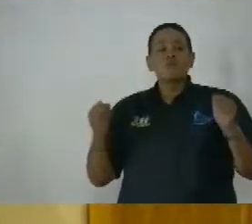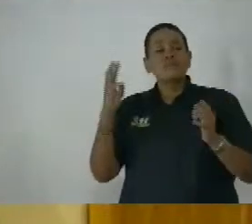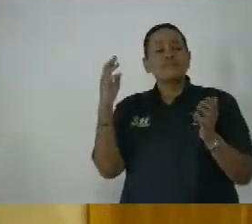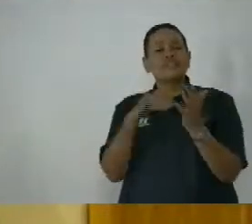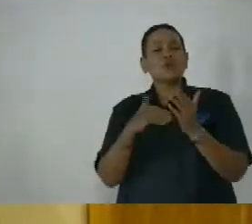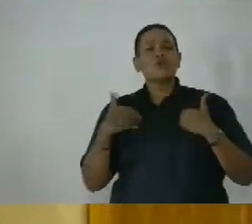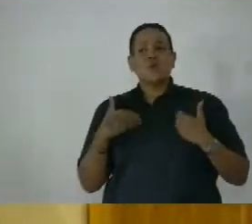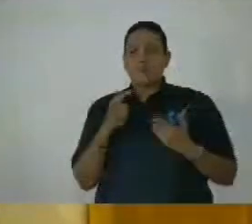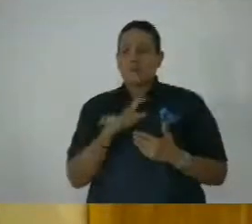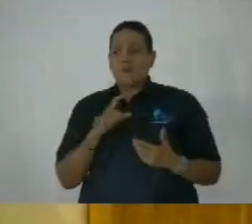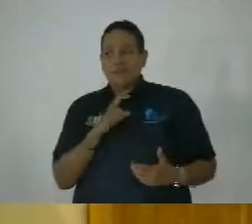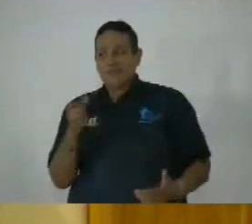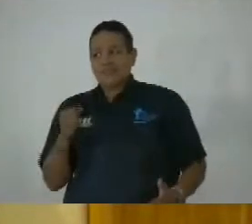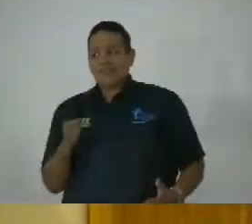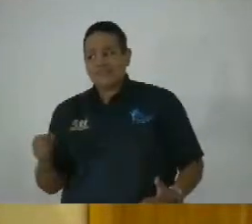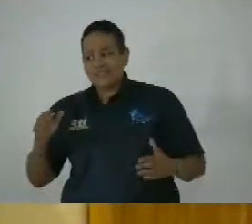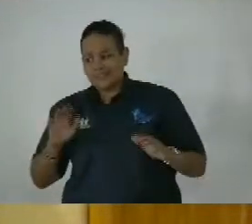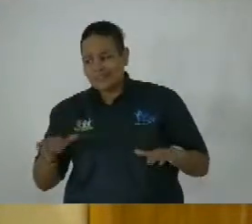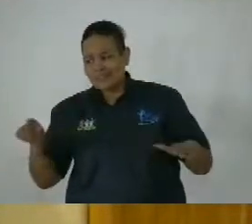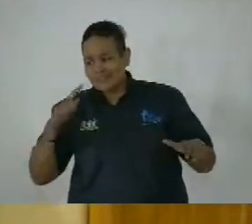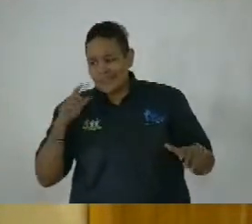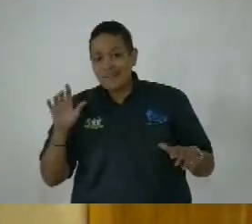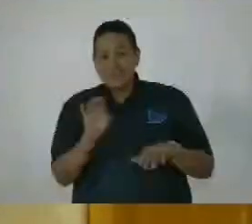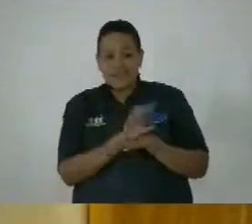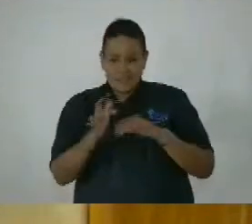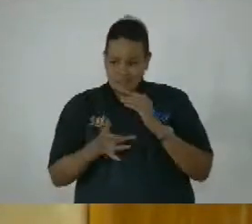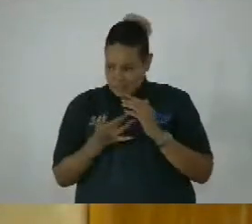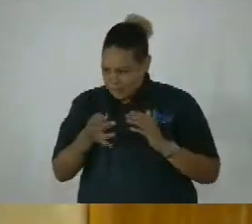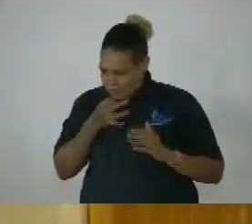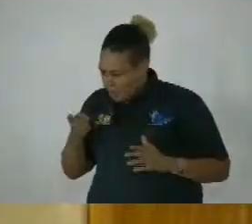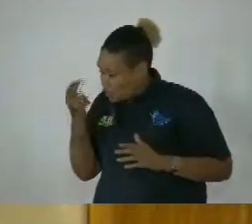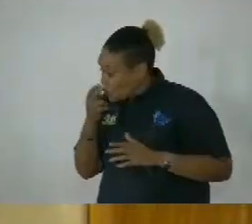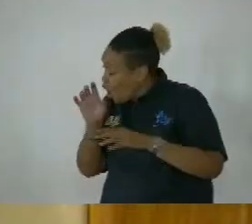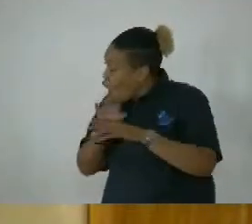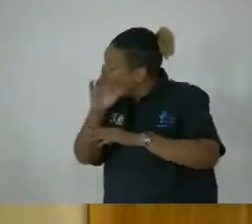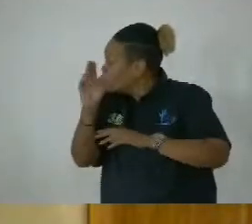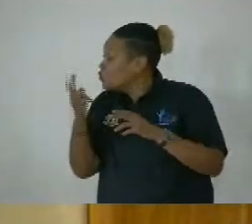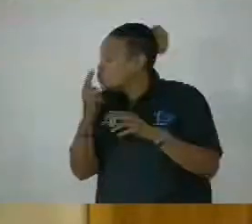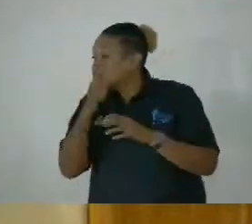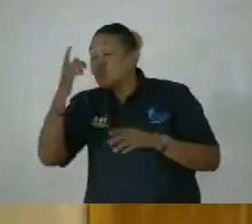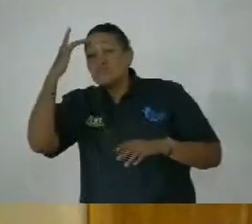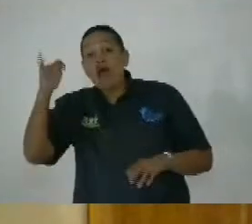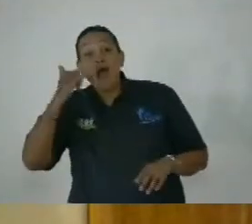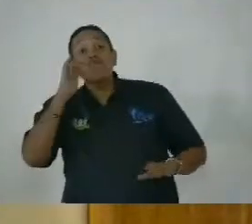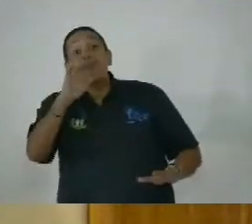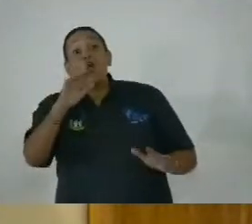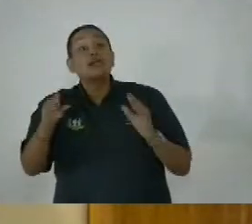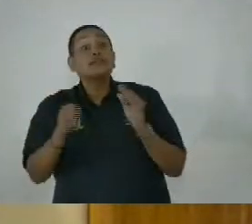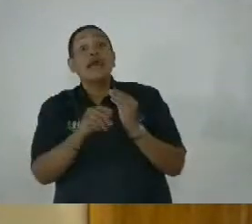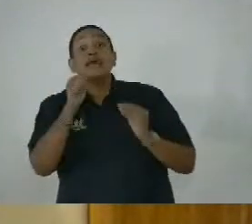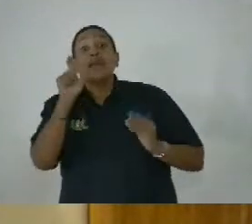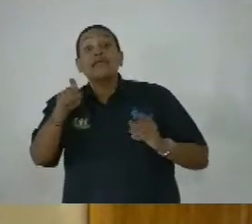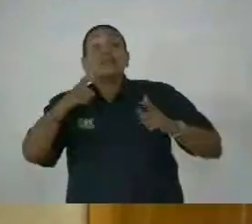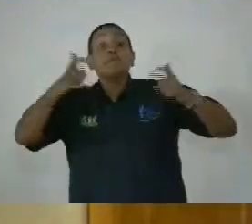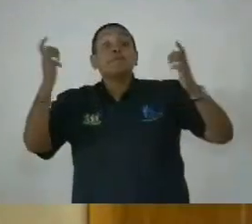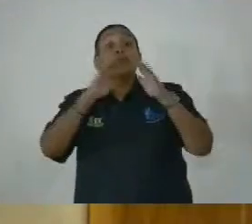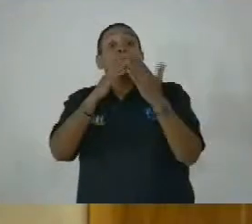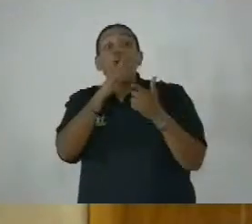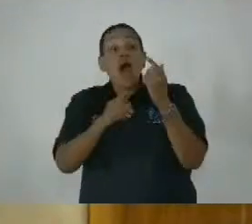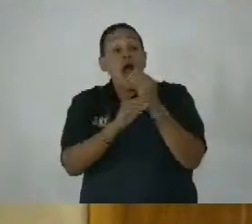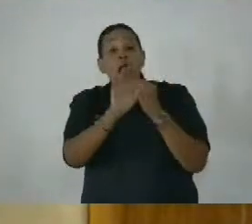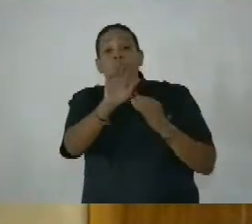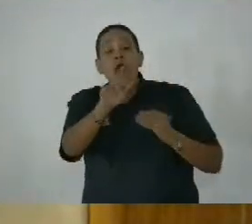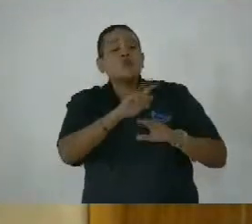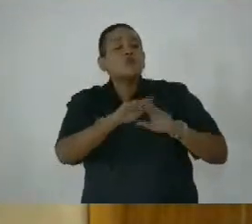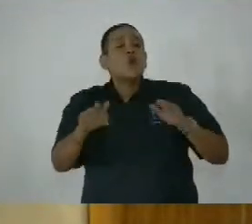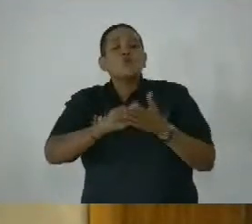young police officers. They are the children of the digital age. They are used to computers. They are used to smartphones. They're not into the big book. And they